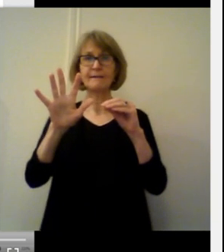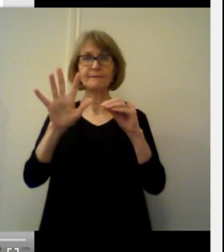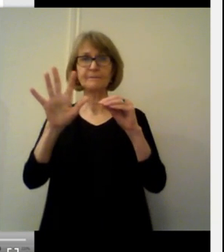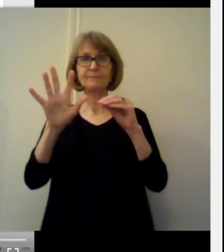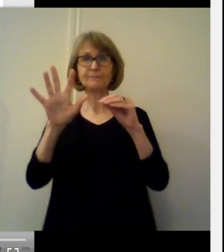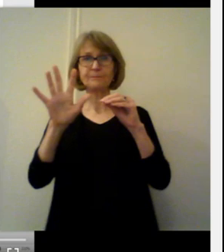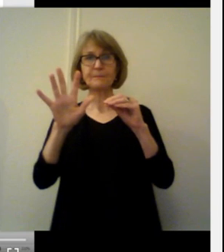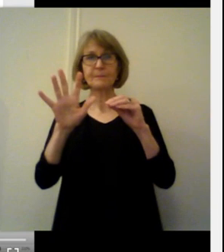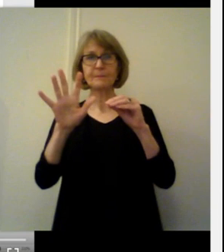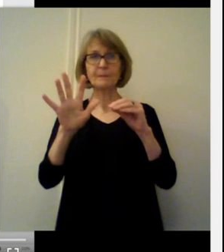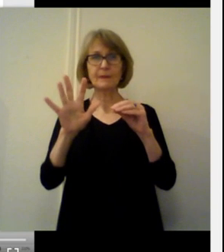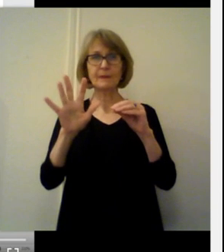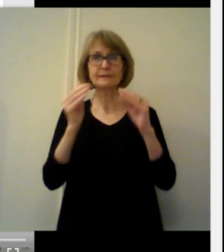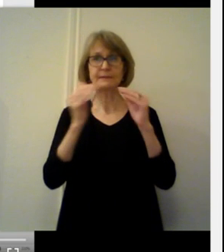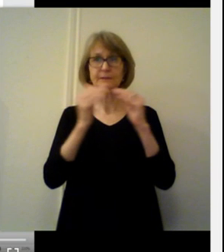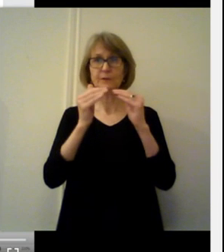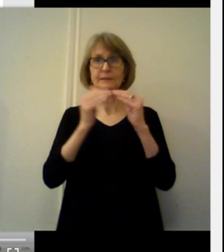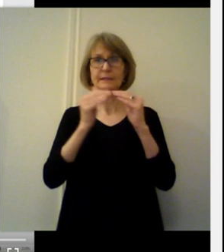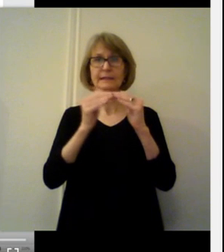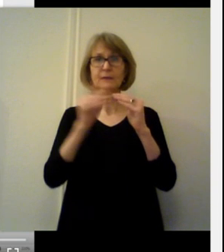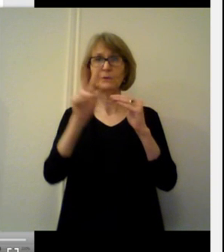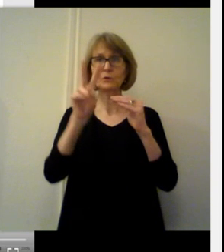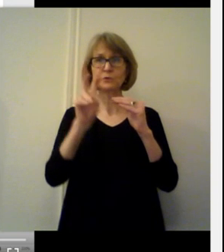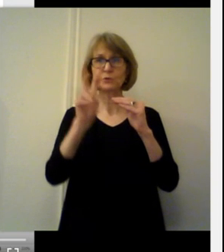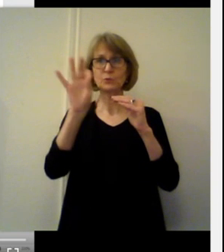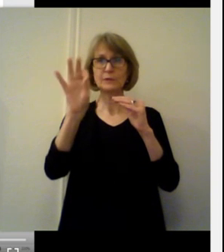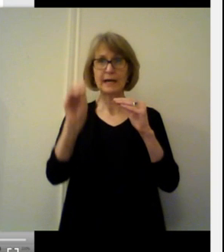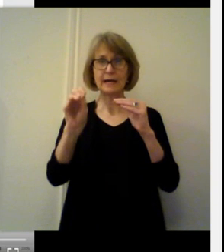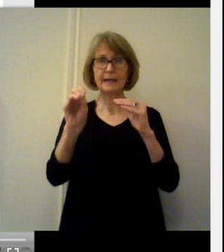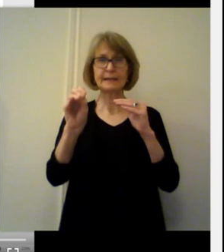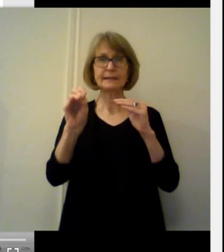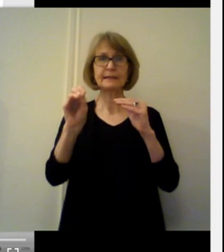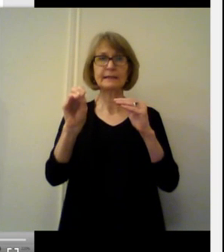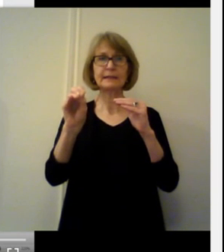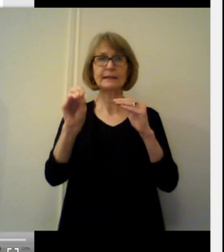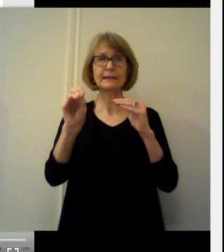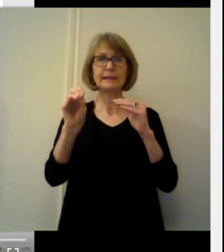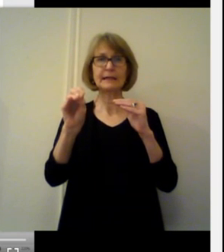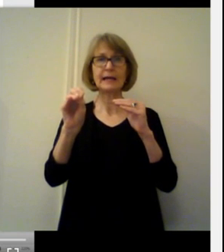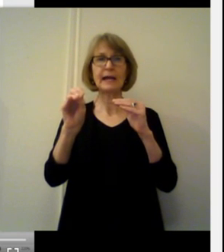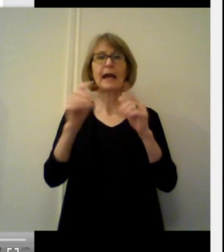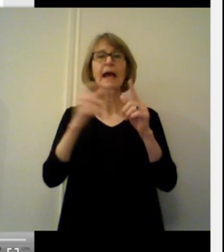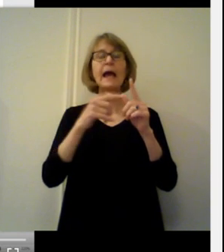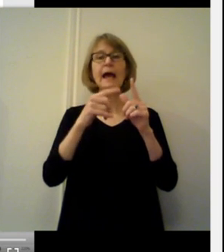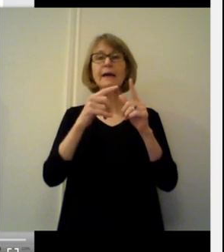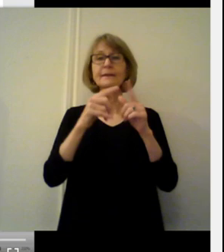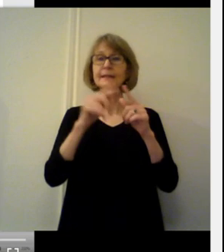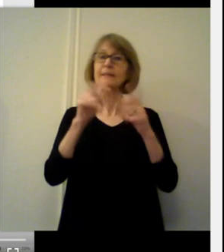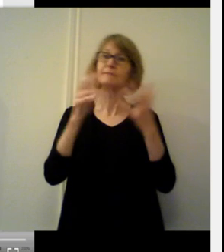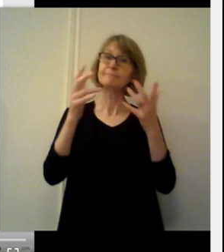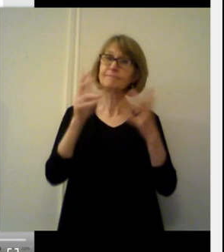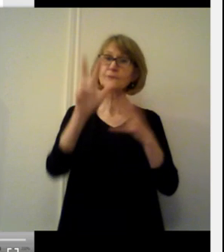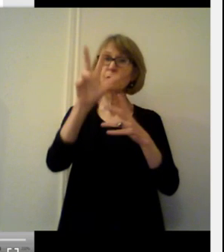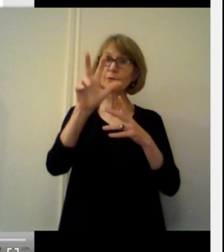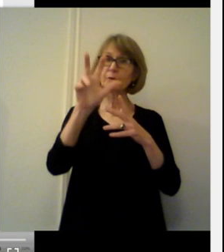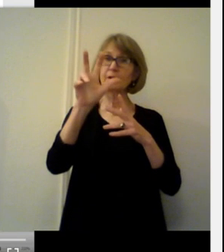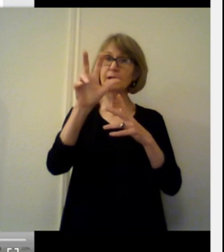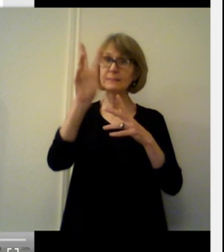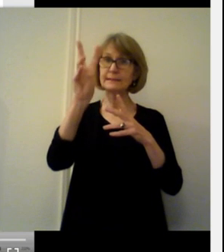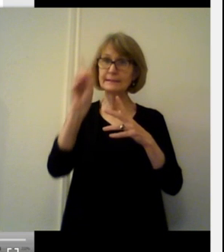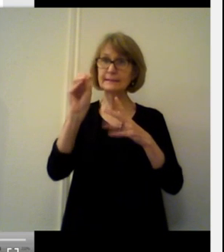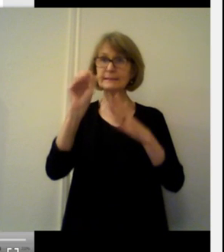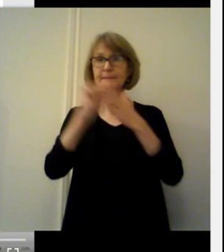is going to be 290. And then we're going to take 360 minus the